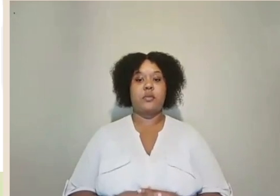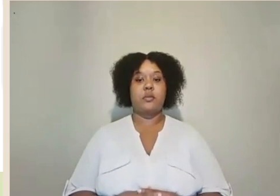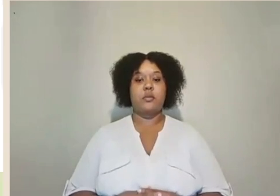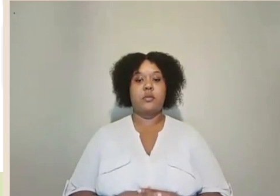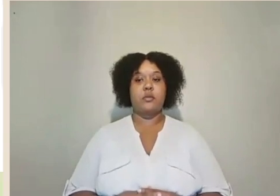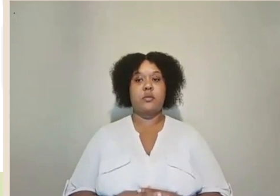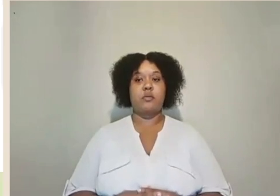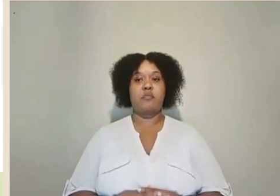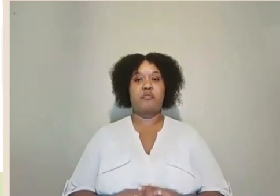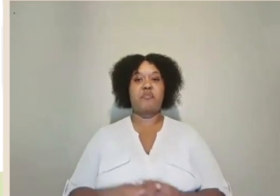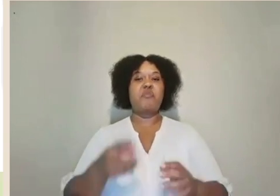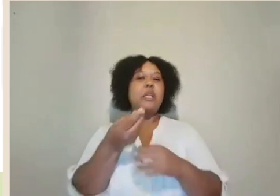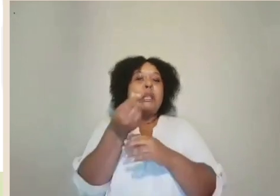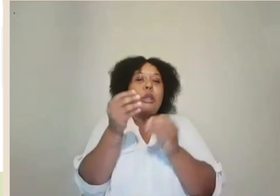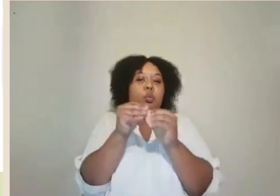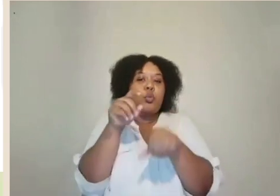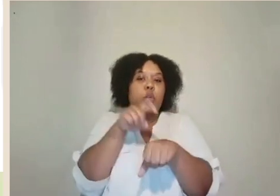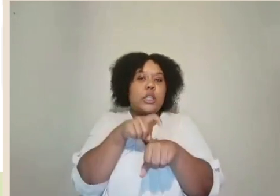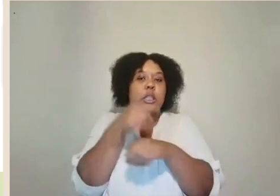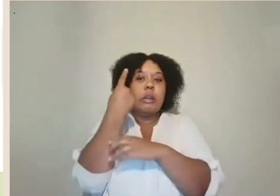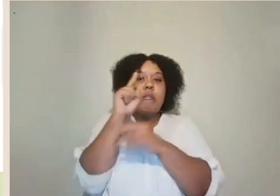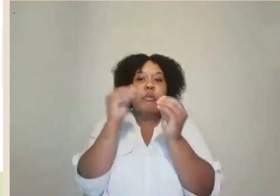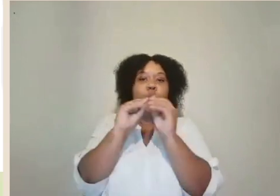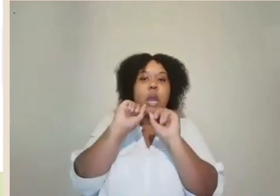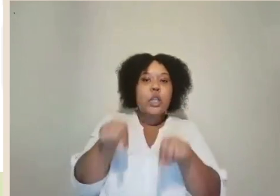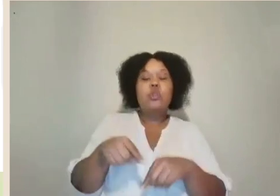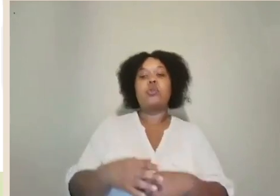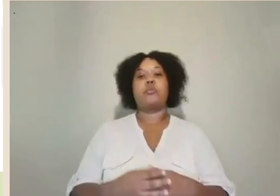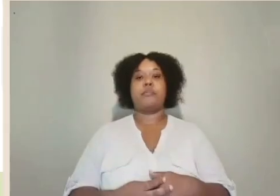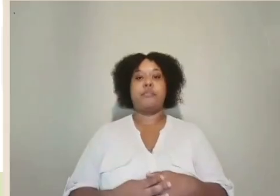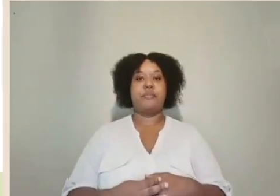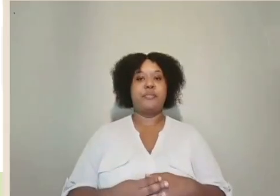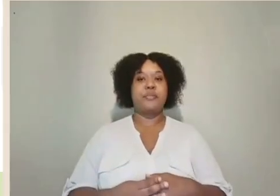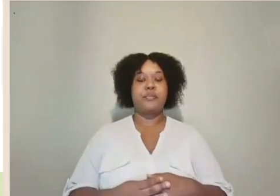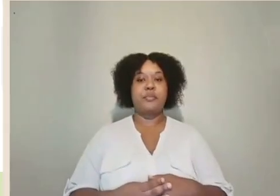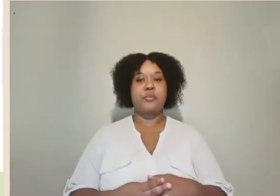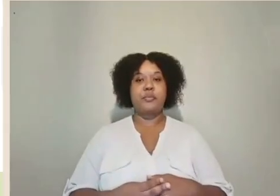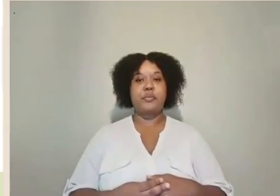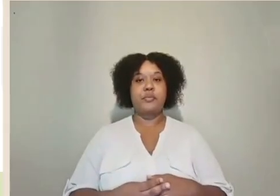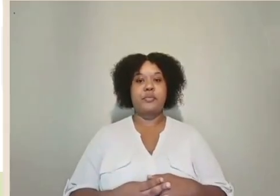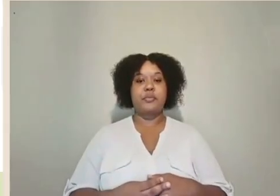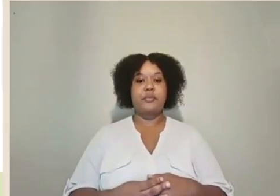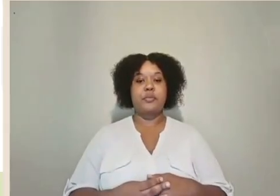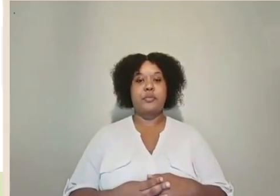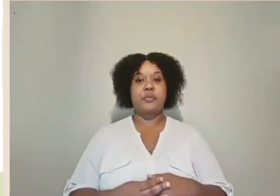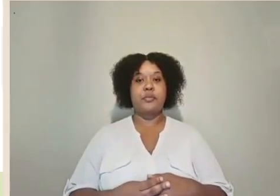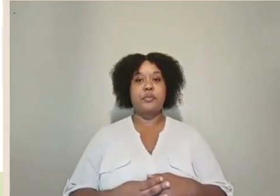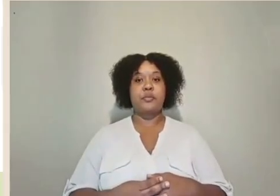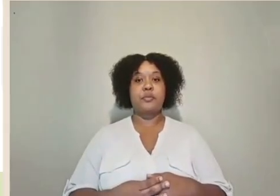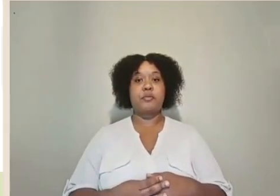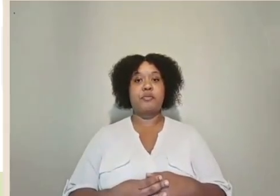We'll give another 30 seconds here for additional responses. In the chat,